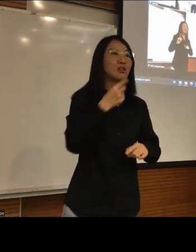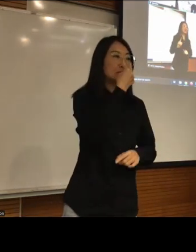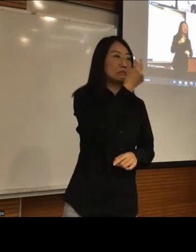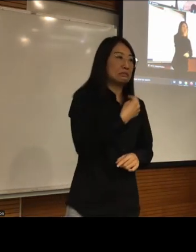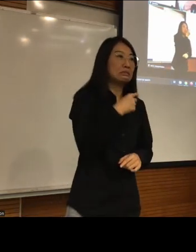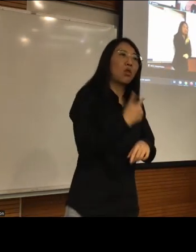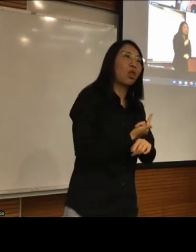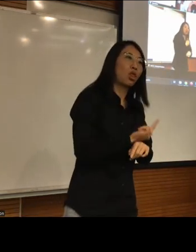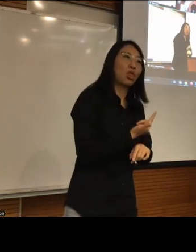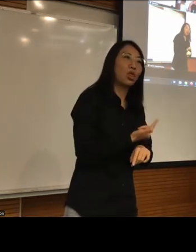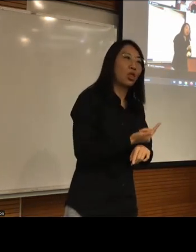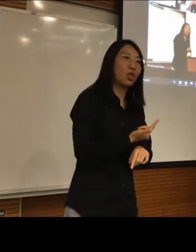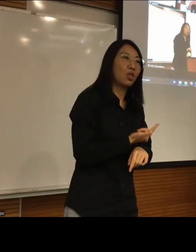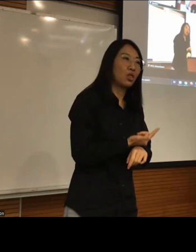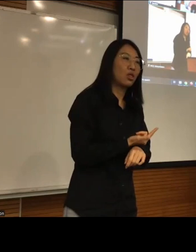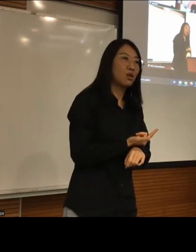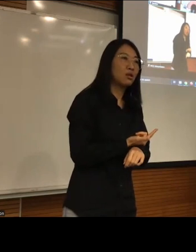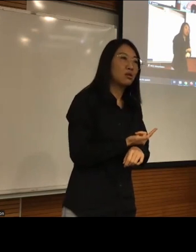So the question is,